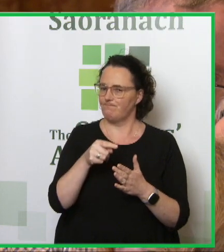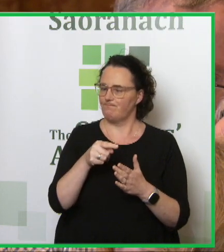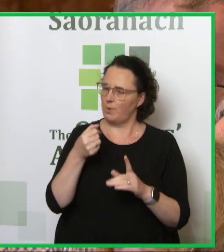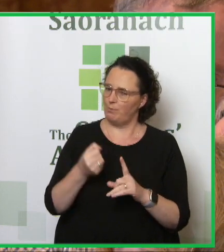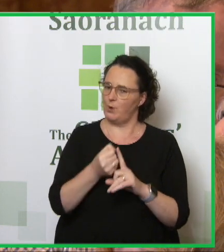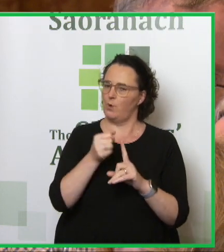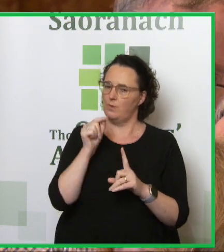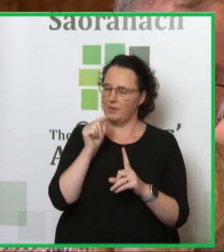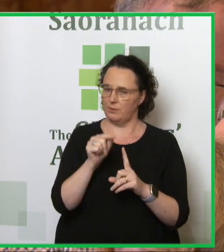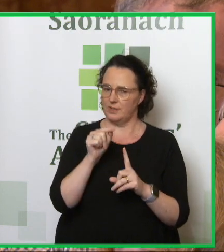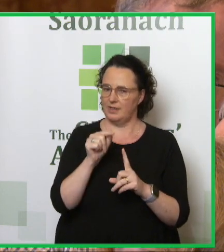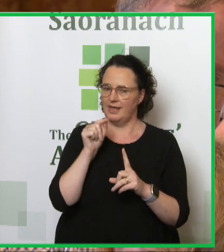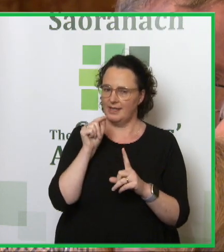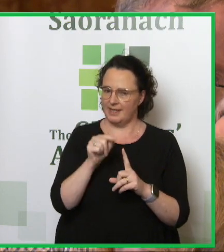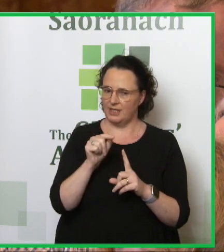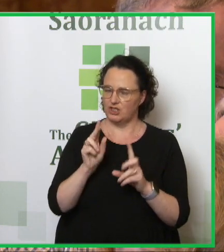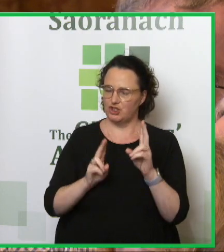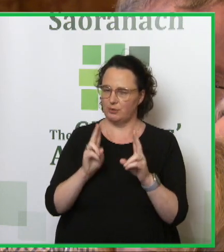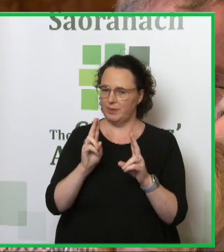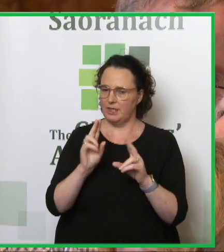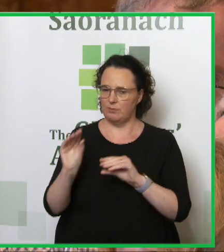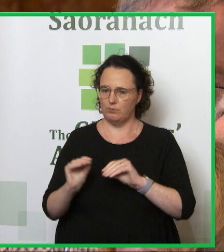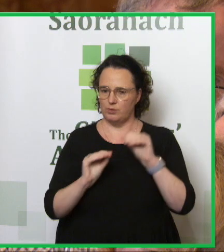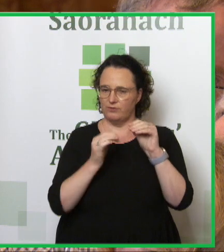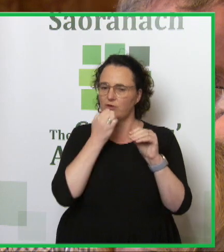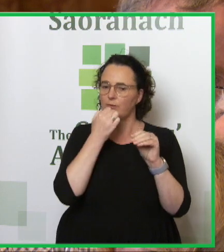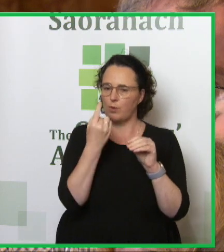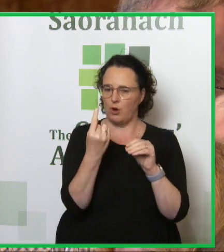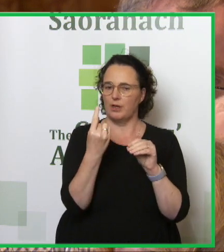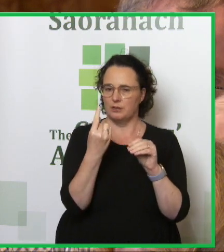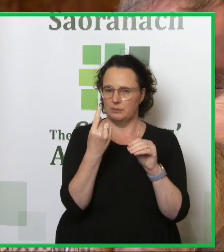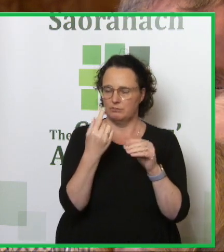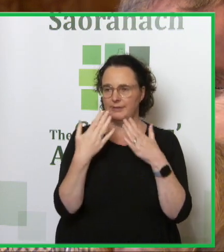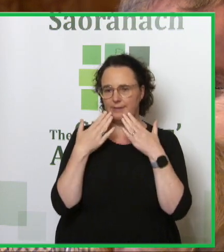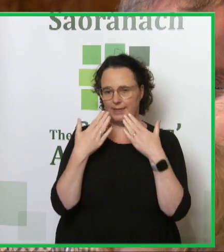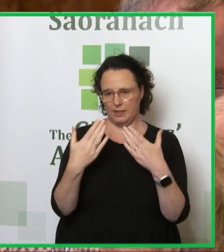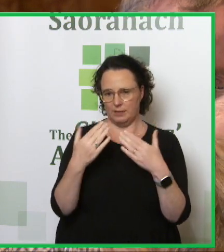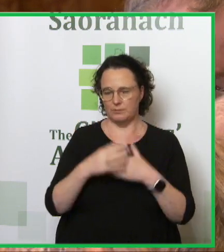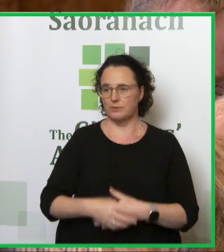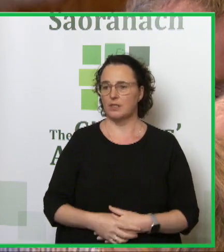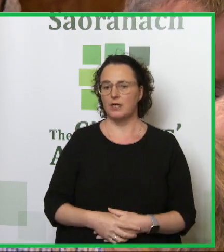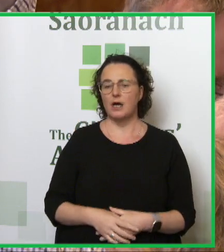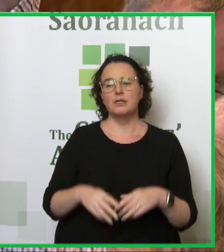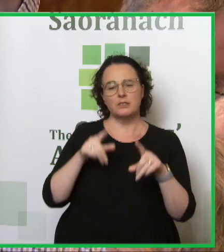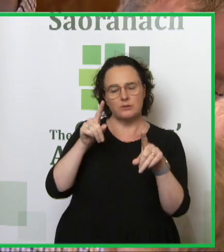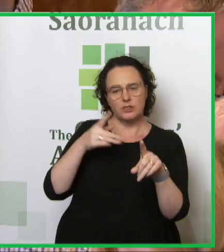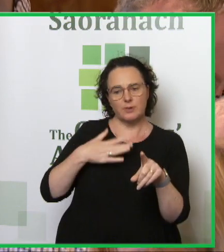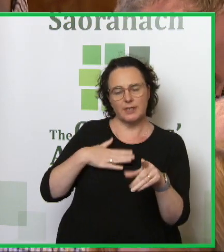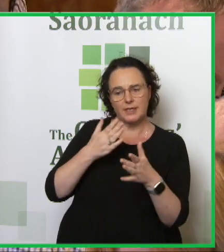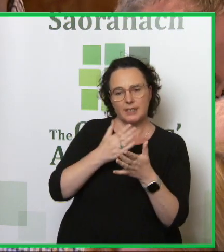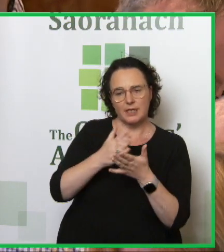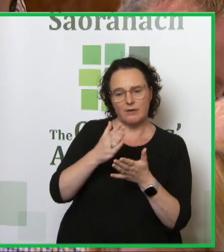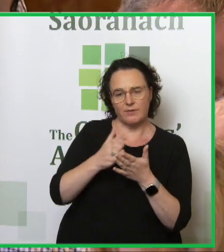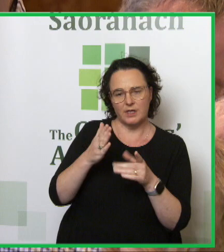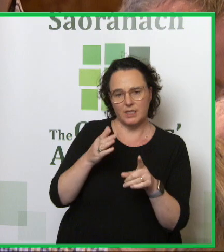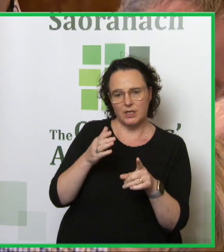feel that that really should be the number 1. Thank you. And Marie, just so I clarify, do you